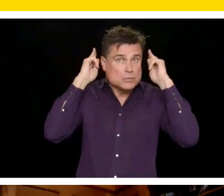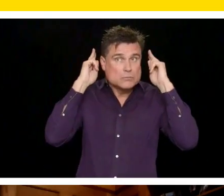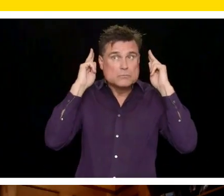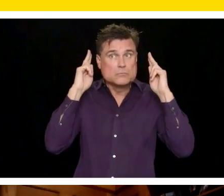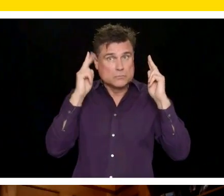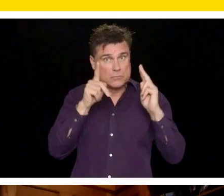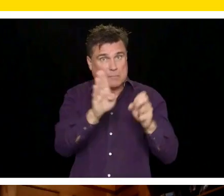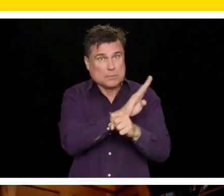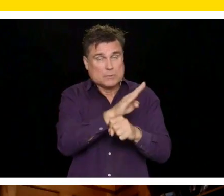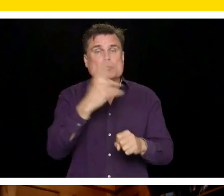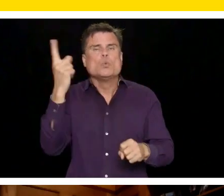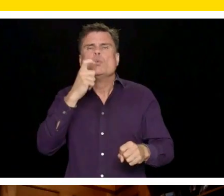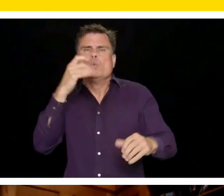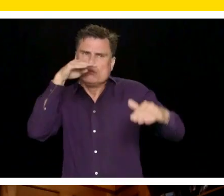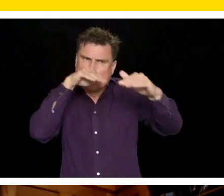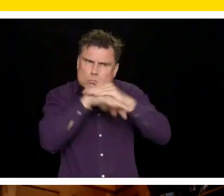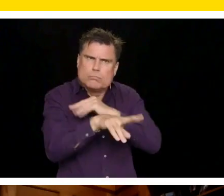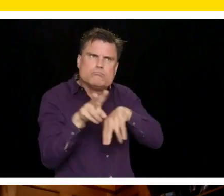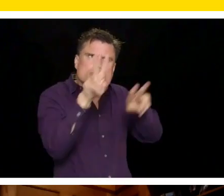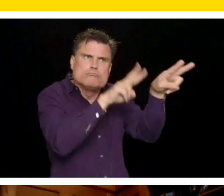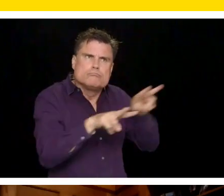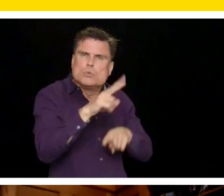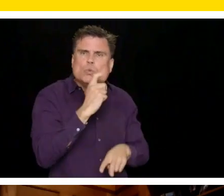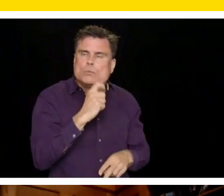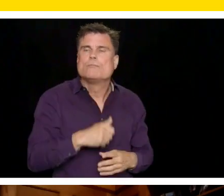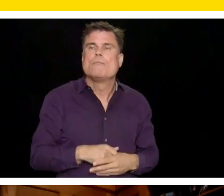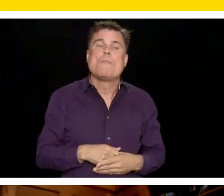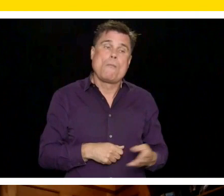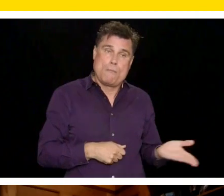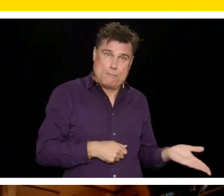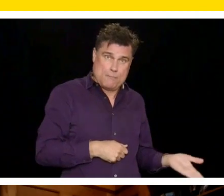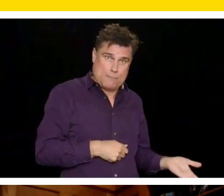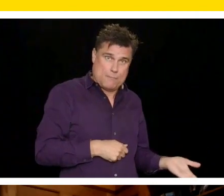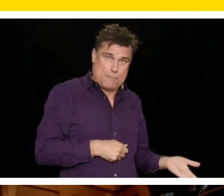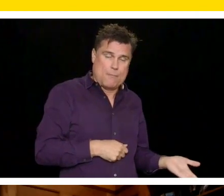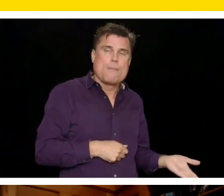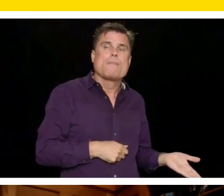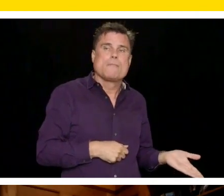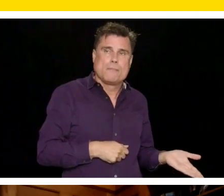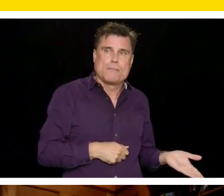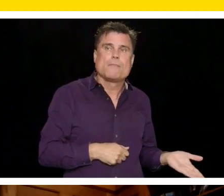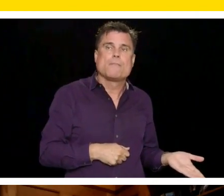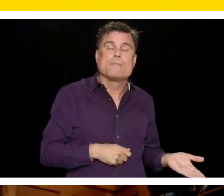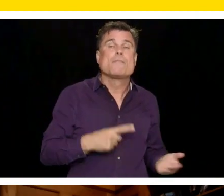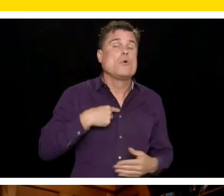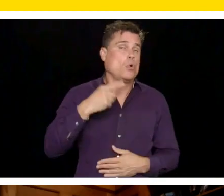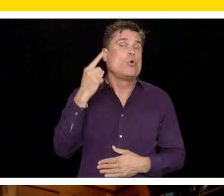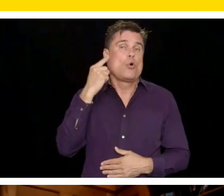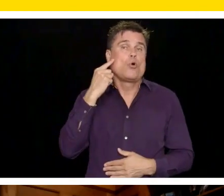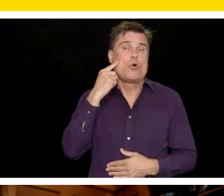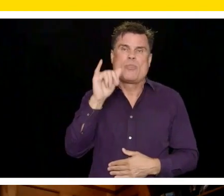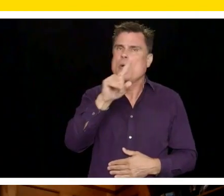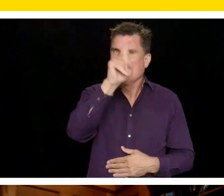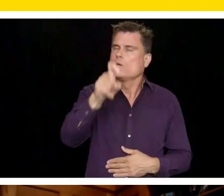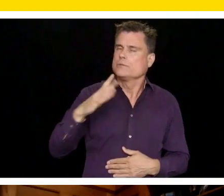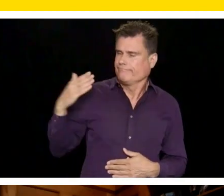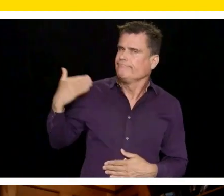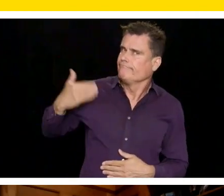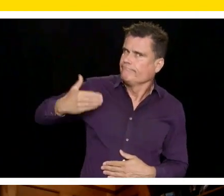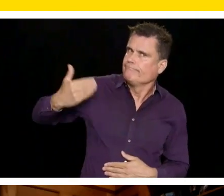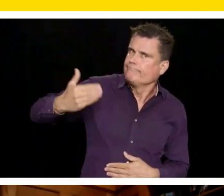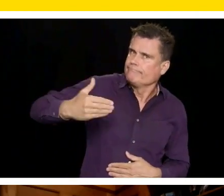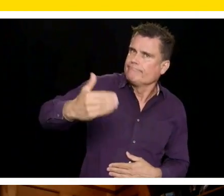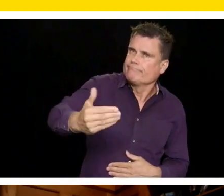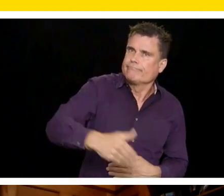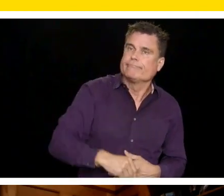time. And we've been working since the announcement of the reopening phase one early on with WorkSafe